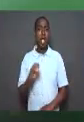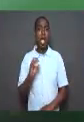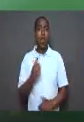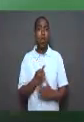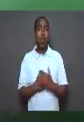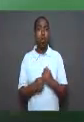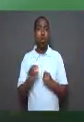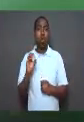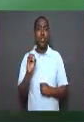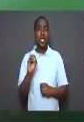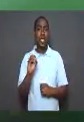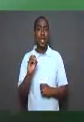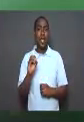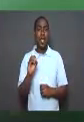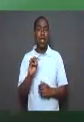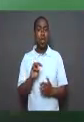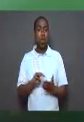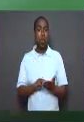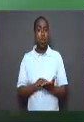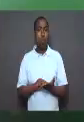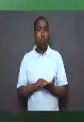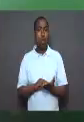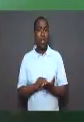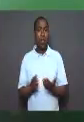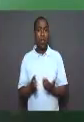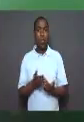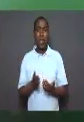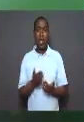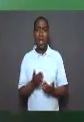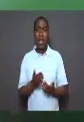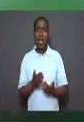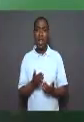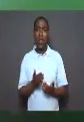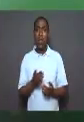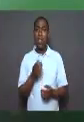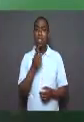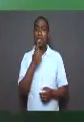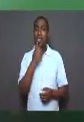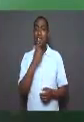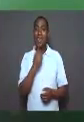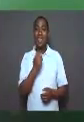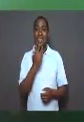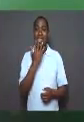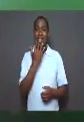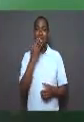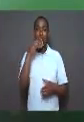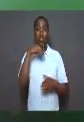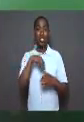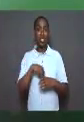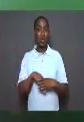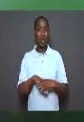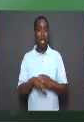Carbon monoxide molecules easily bind with hemoglobin and reduce